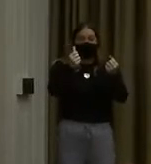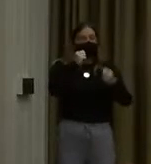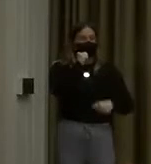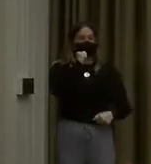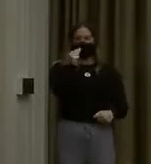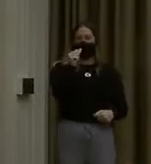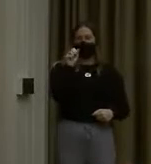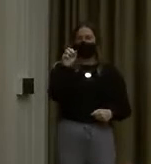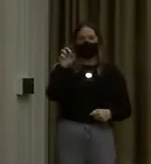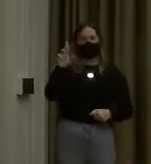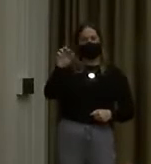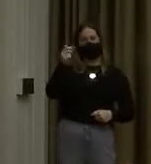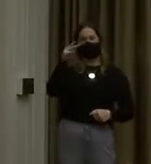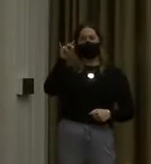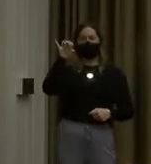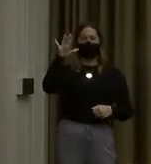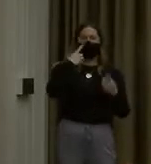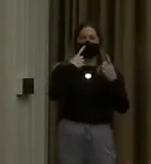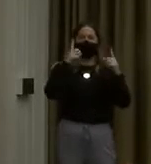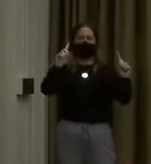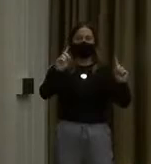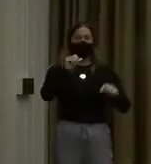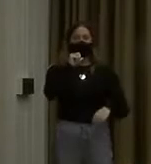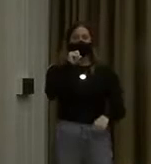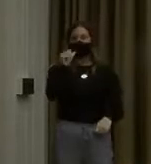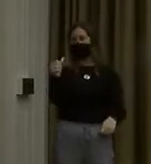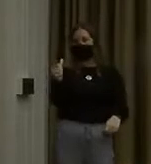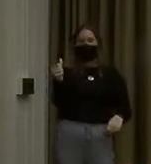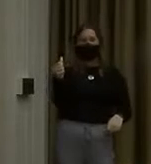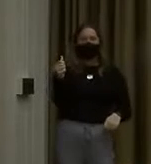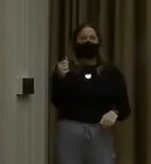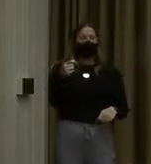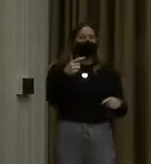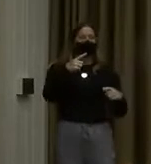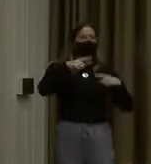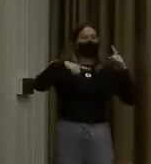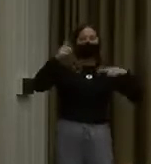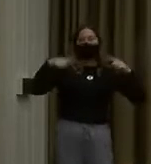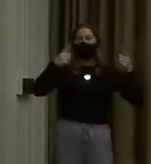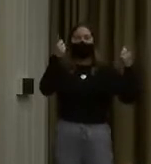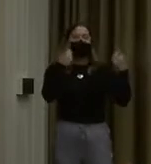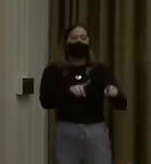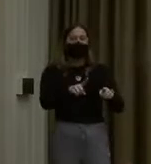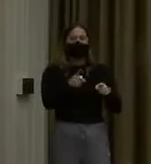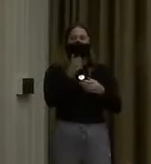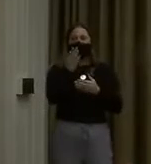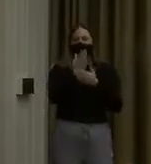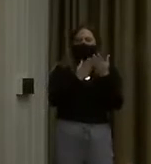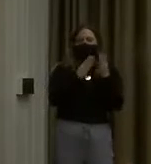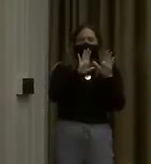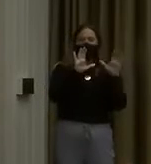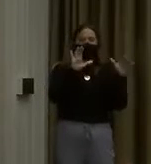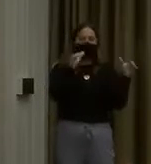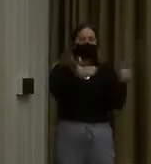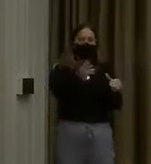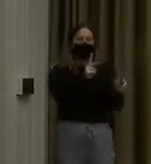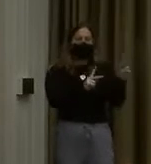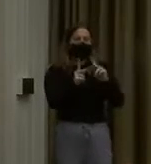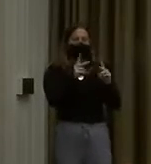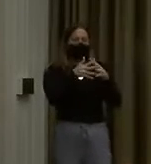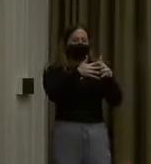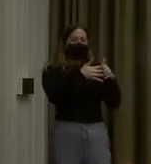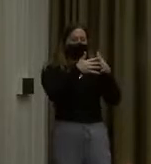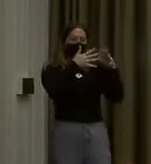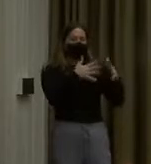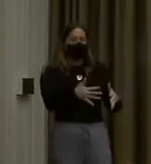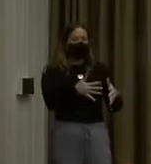an organic outcome. It is not a coincidence that certain groups of Americans have been experiencing